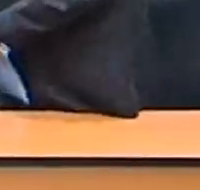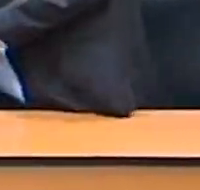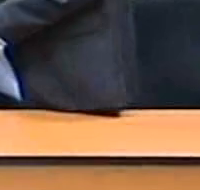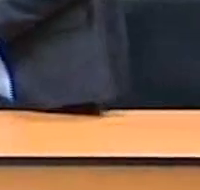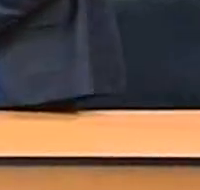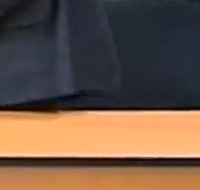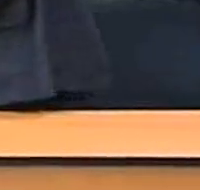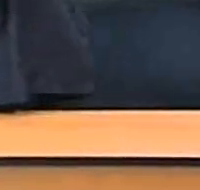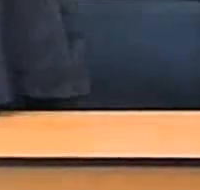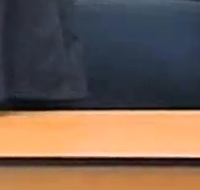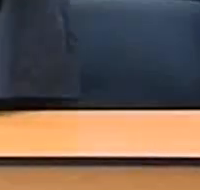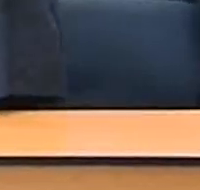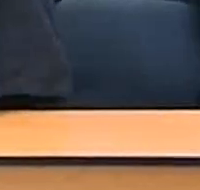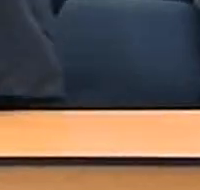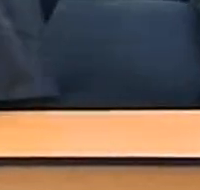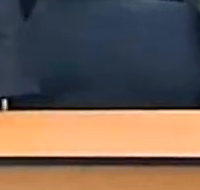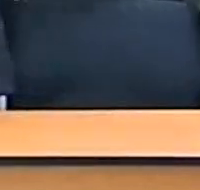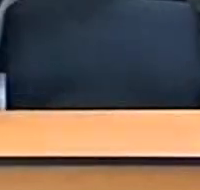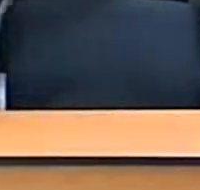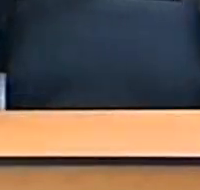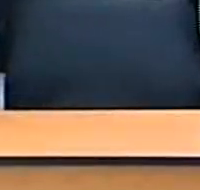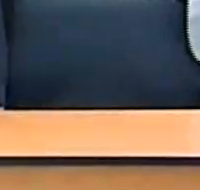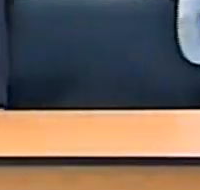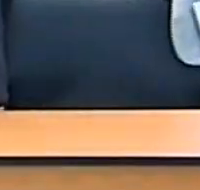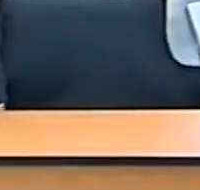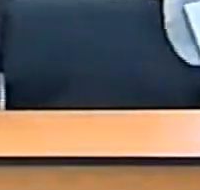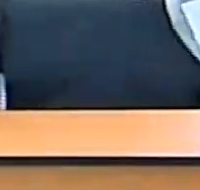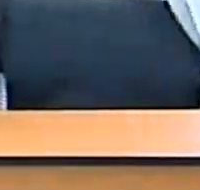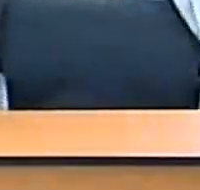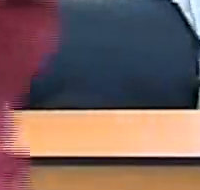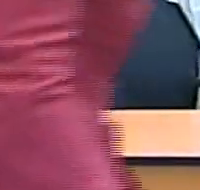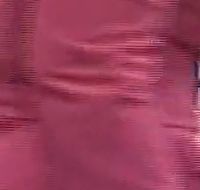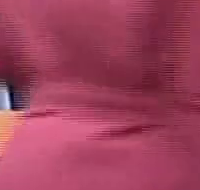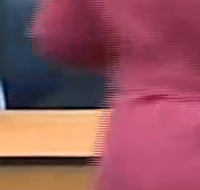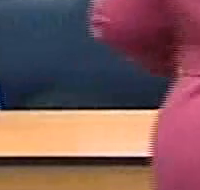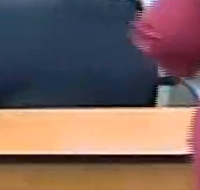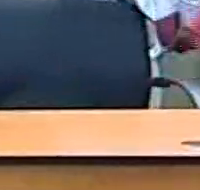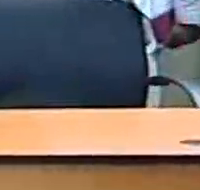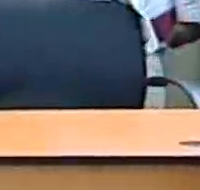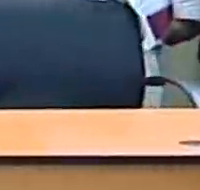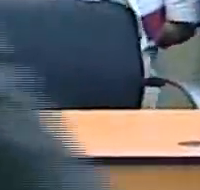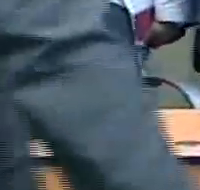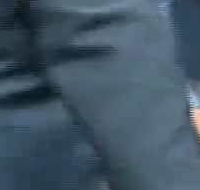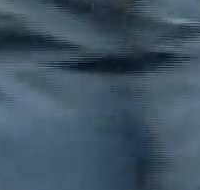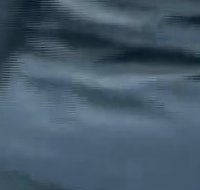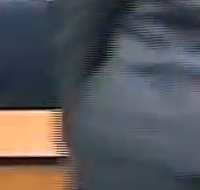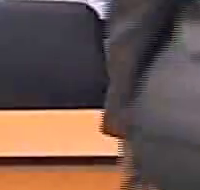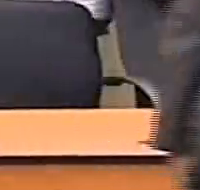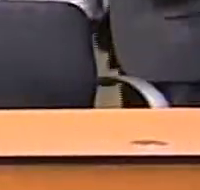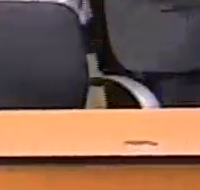Members supporting the President in a hurriedly convened press briefing condemned the ruling immediately after the House adjourned.